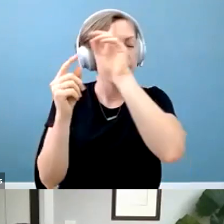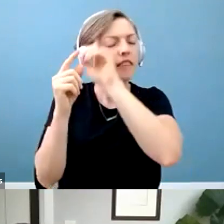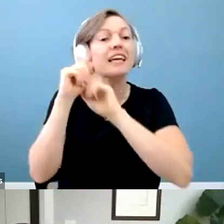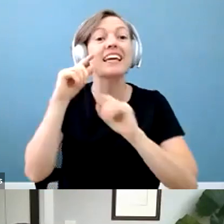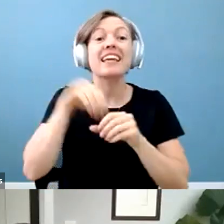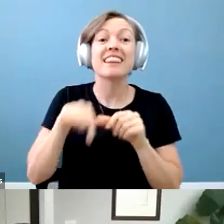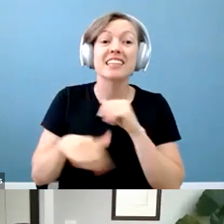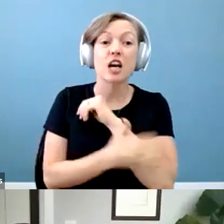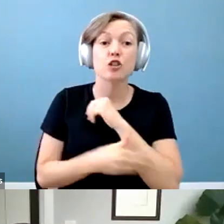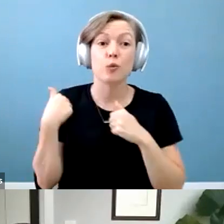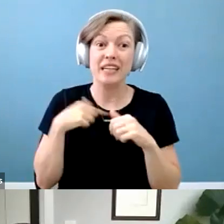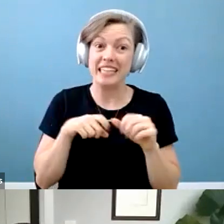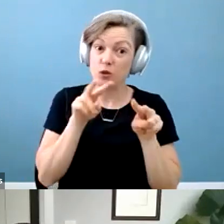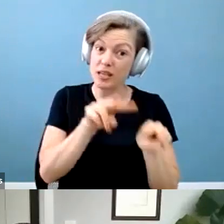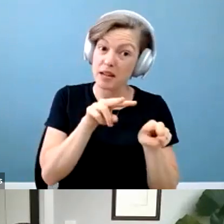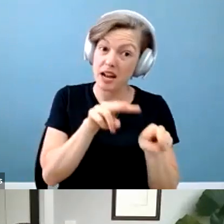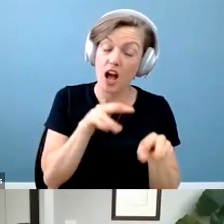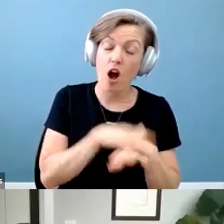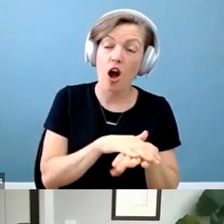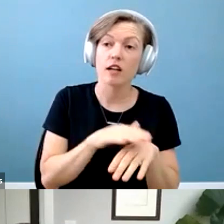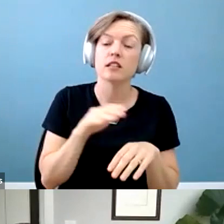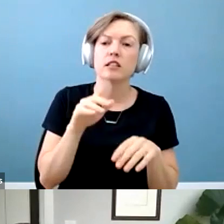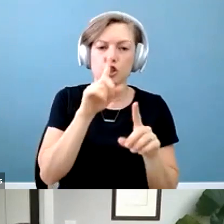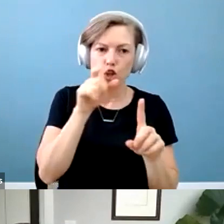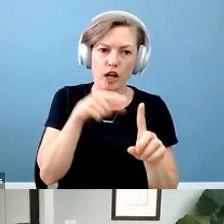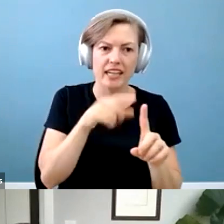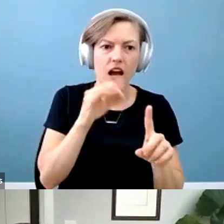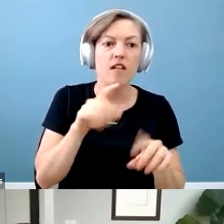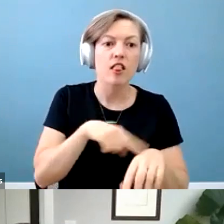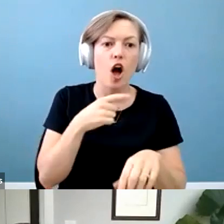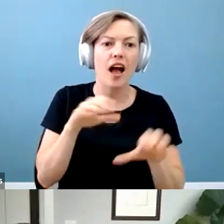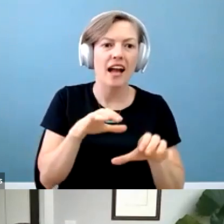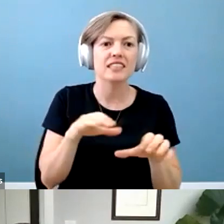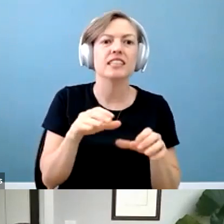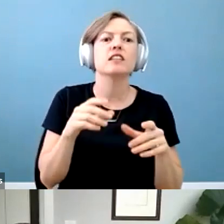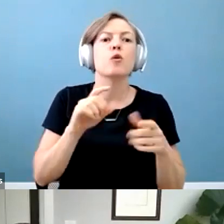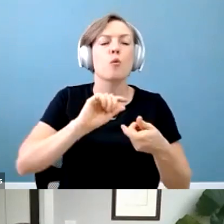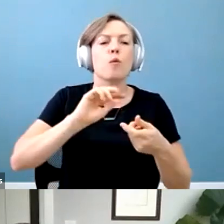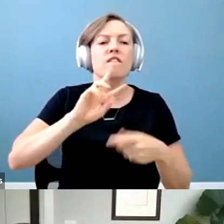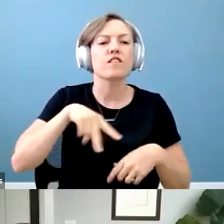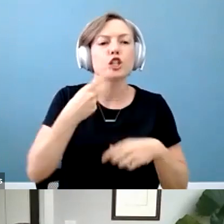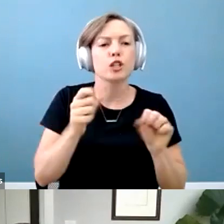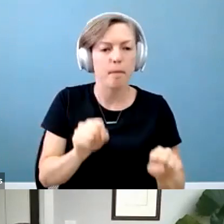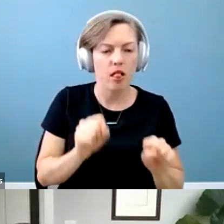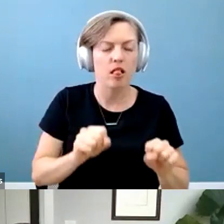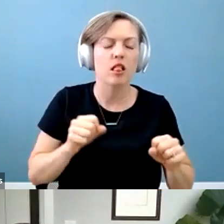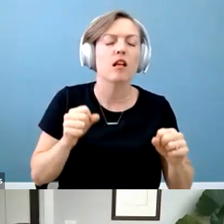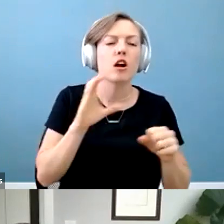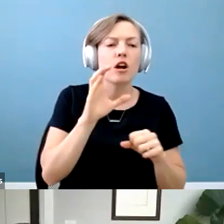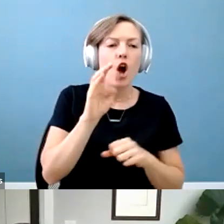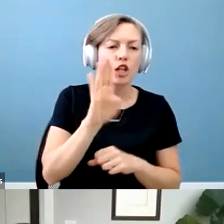country, we need to keep an eye on the targeting of long-acting reversible contraception, which is seen as